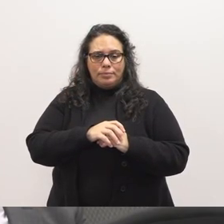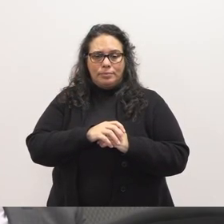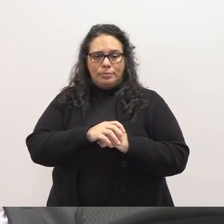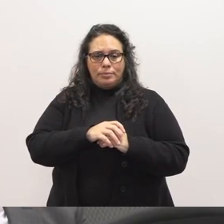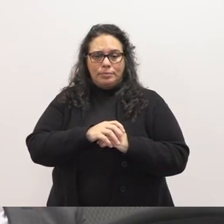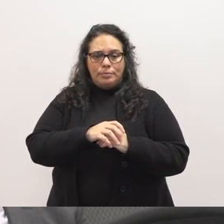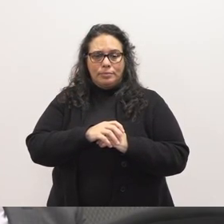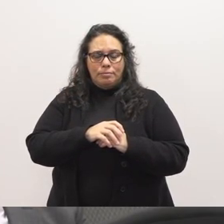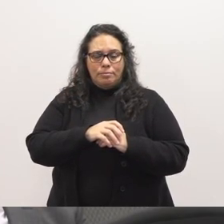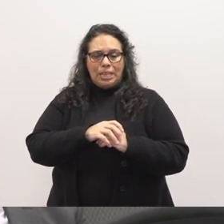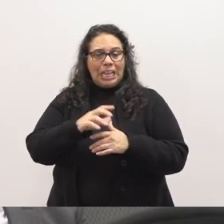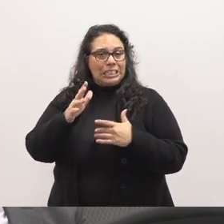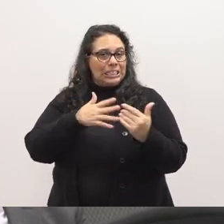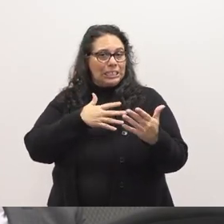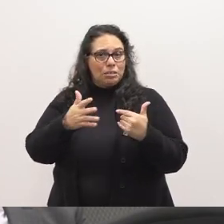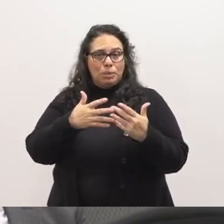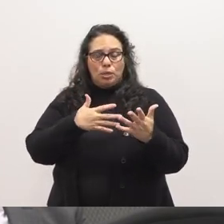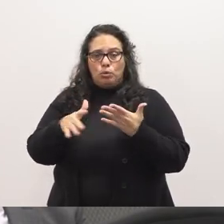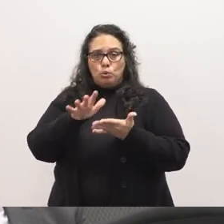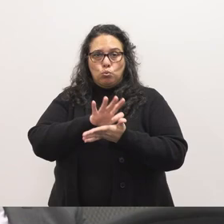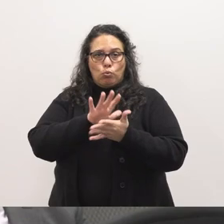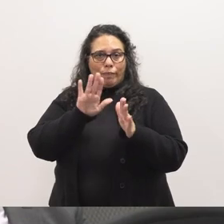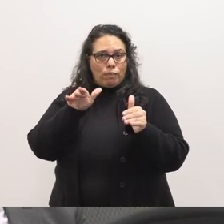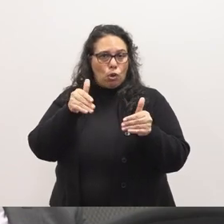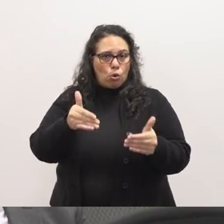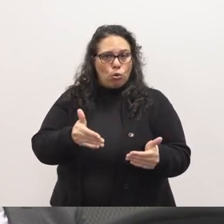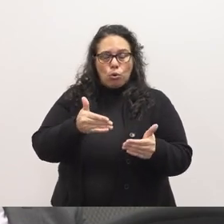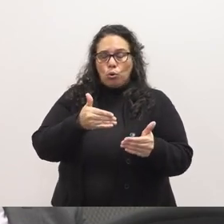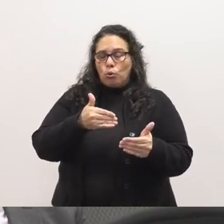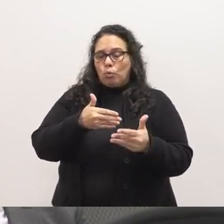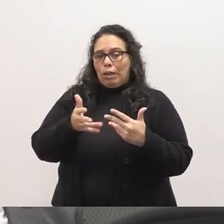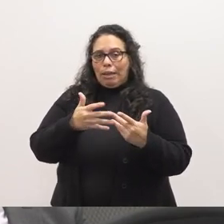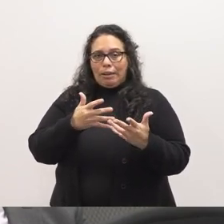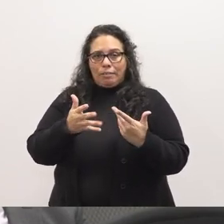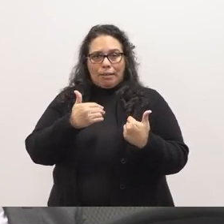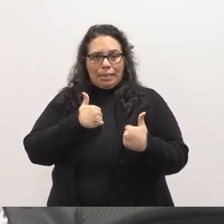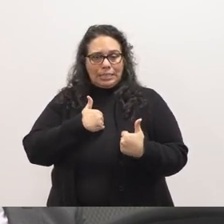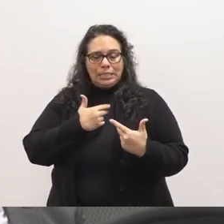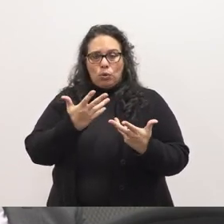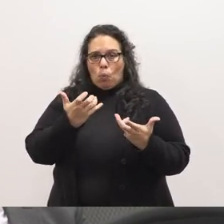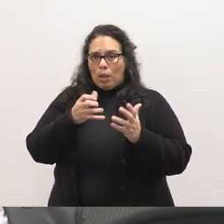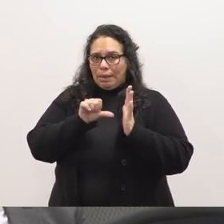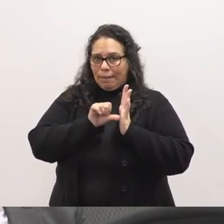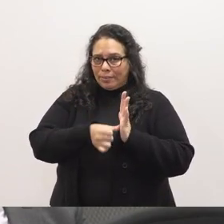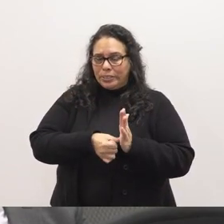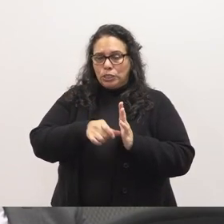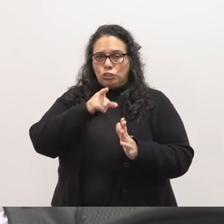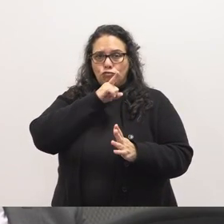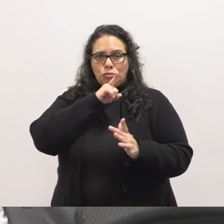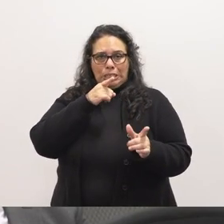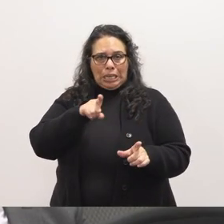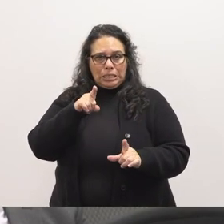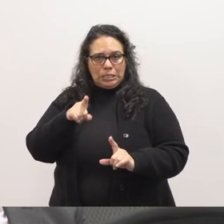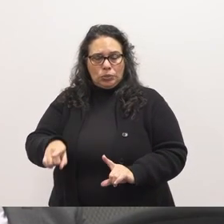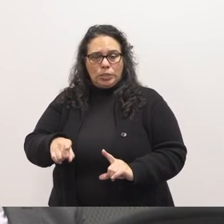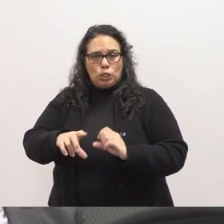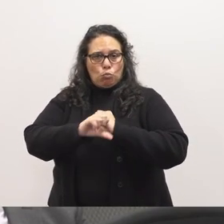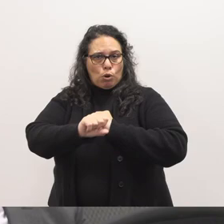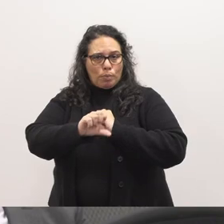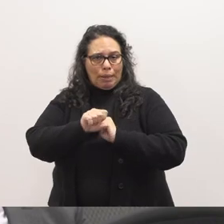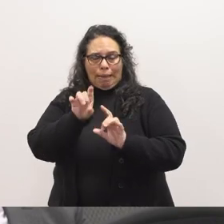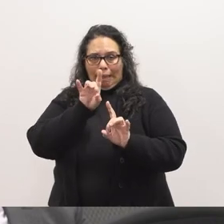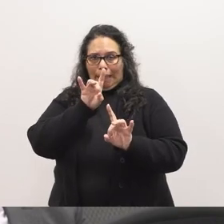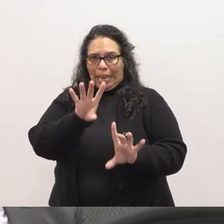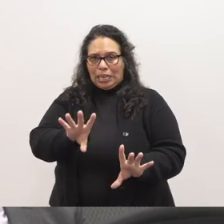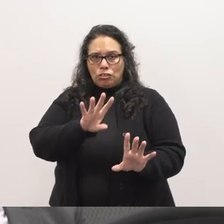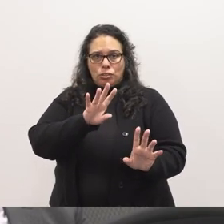No matter what the school focus has, whatever track it is, we want you to emphasize the very real consequences of propaganda and hatred towards